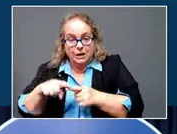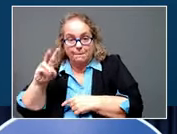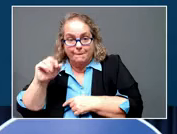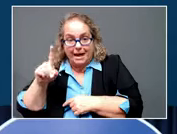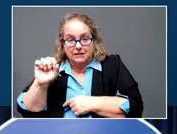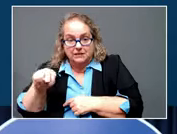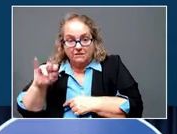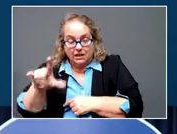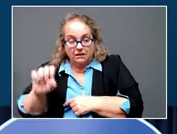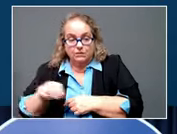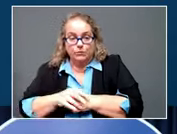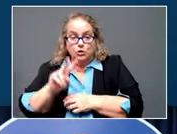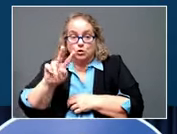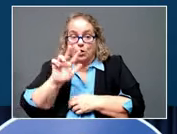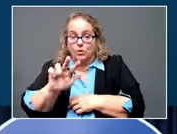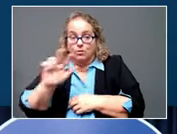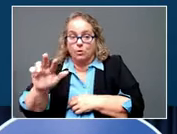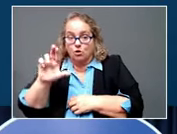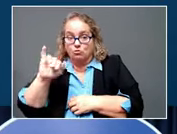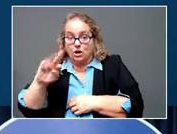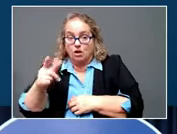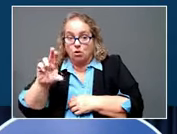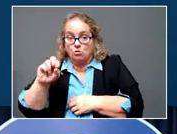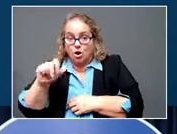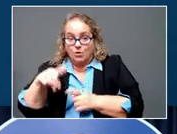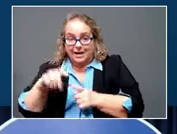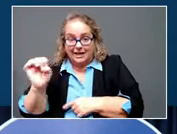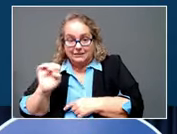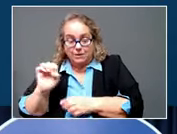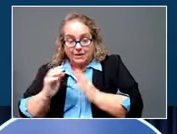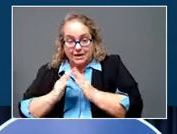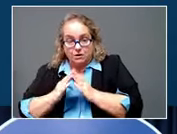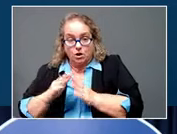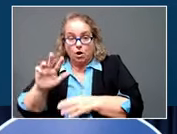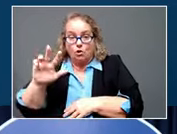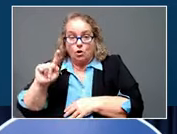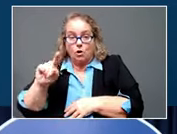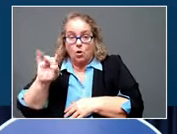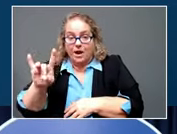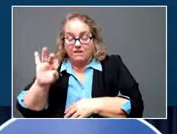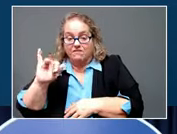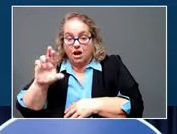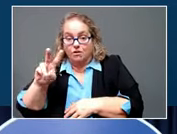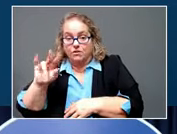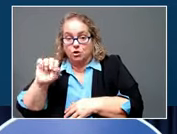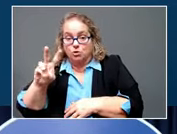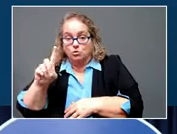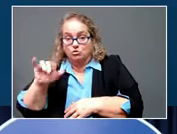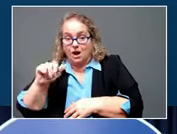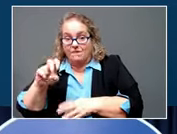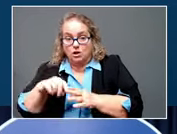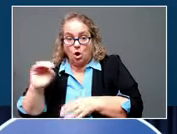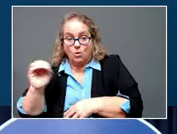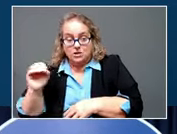233 Ring Road in E-Town, 3108 Fairview Drive in Owensboro, and 1220 Eagles Way